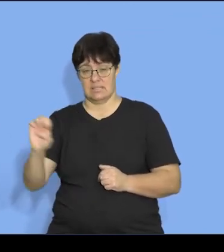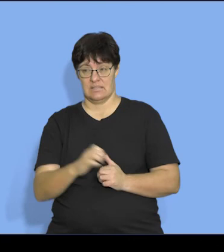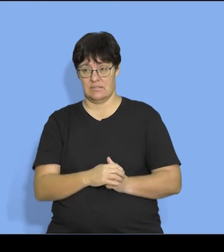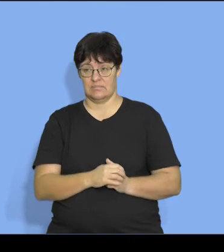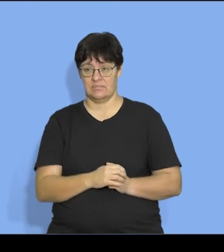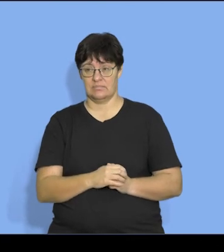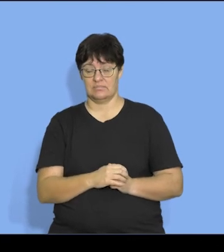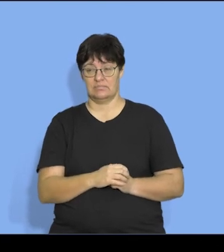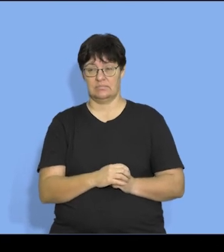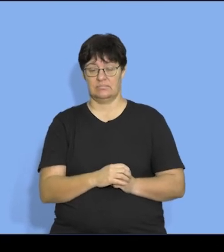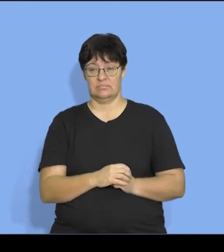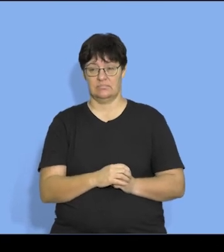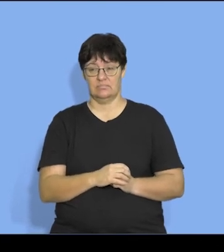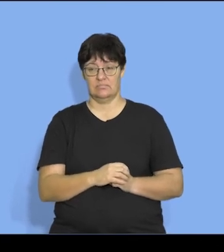east.